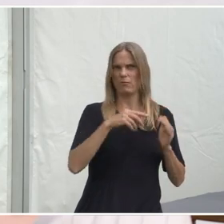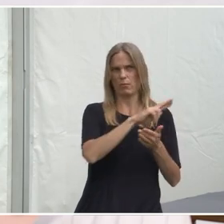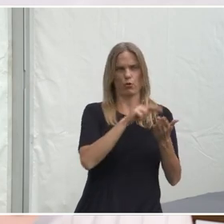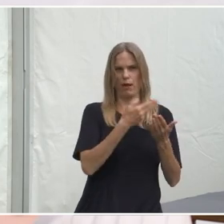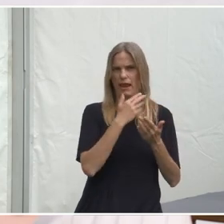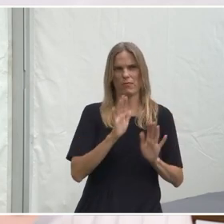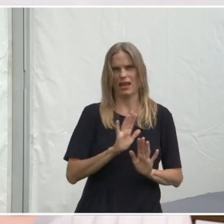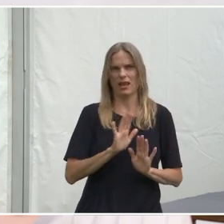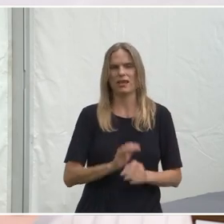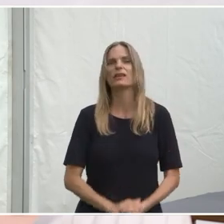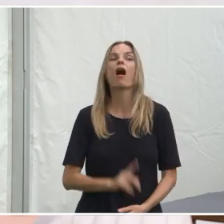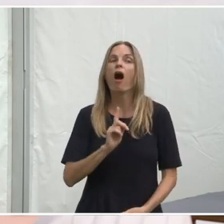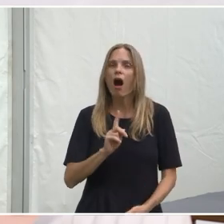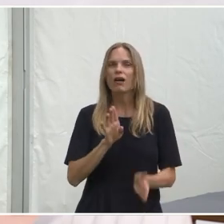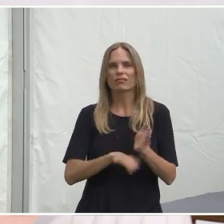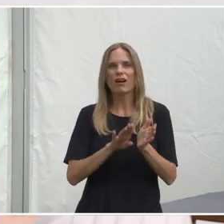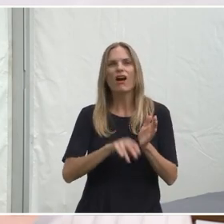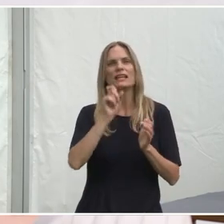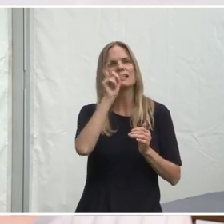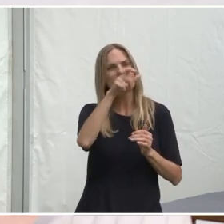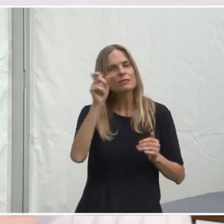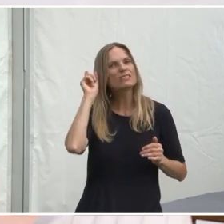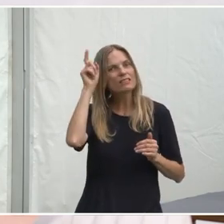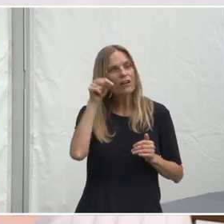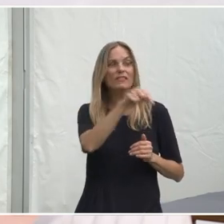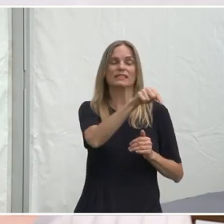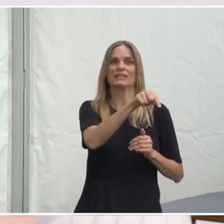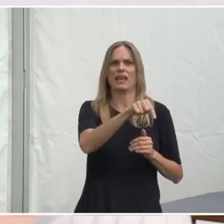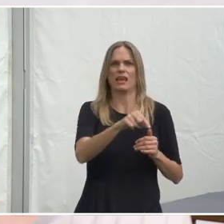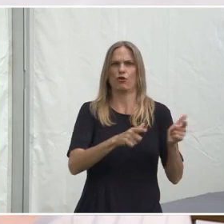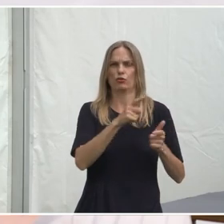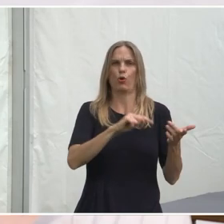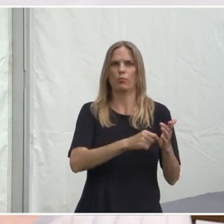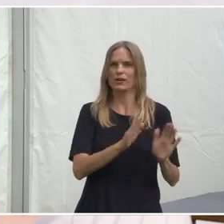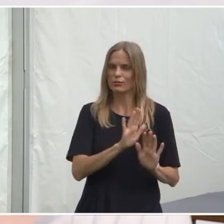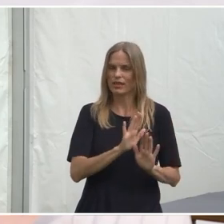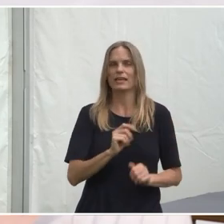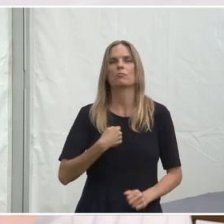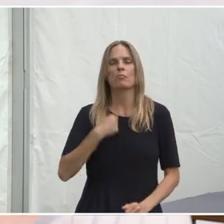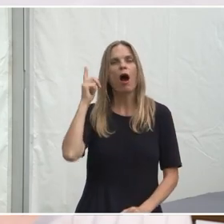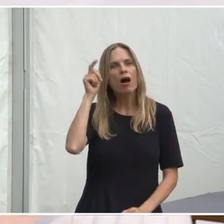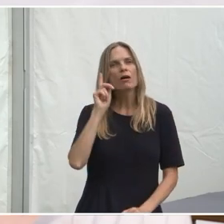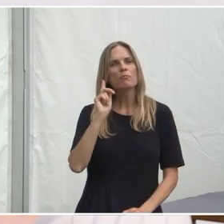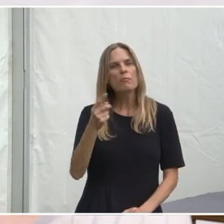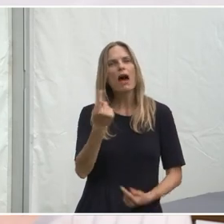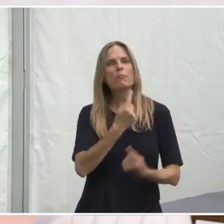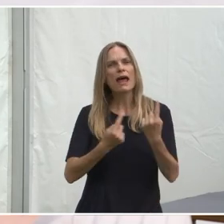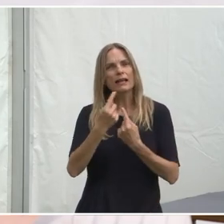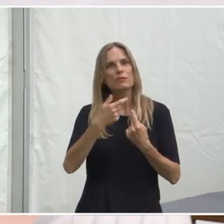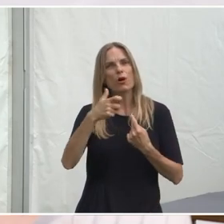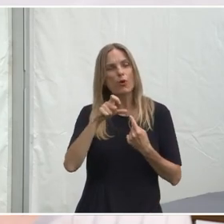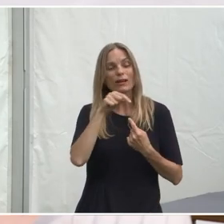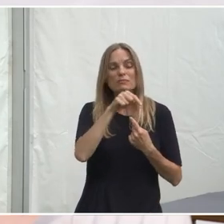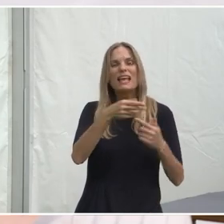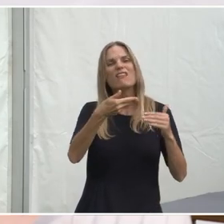direction. So we should really more be talking about what we are doing outside of this,